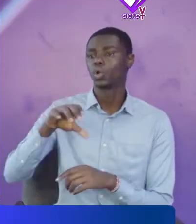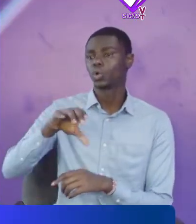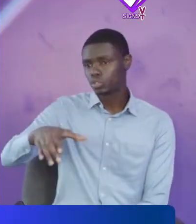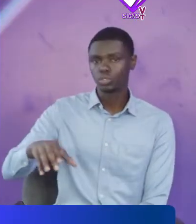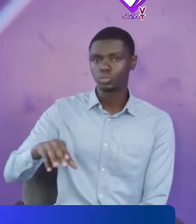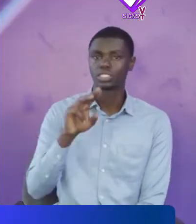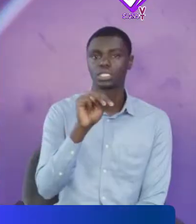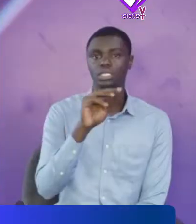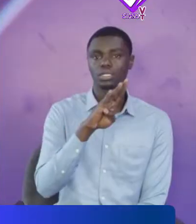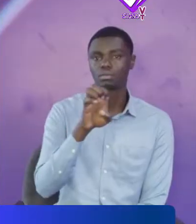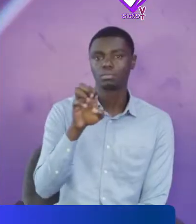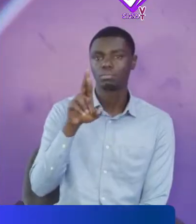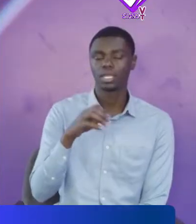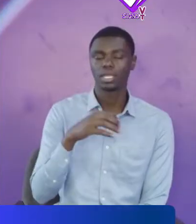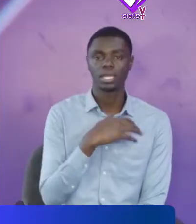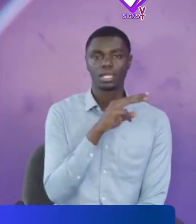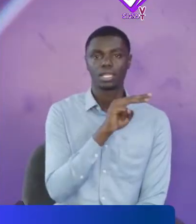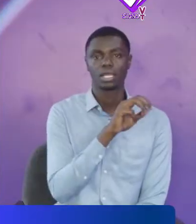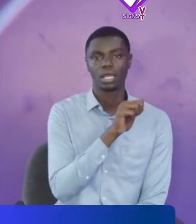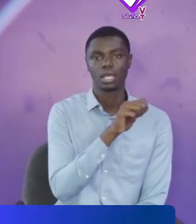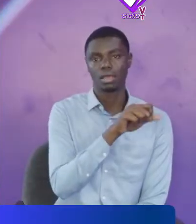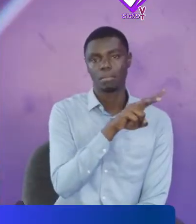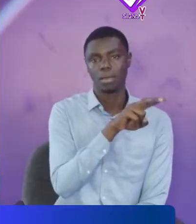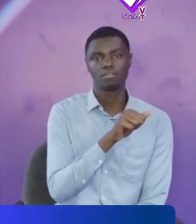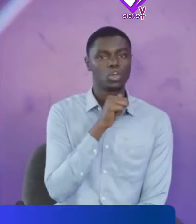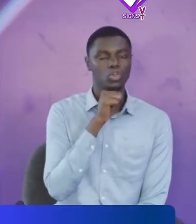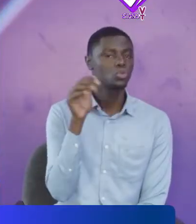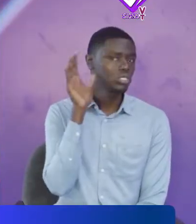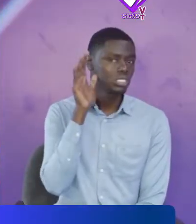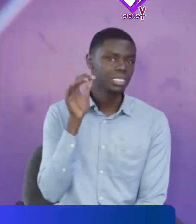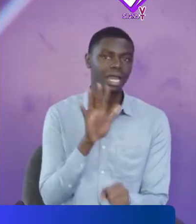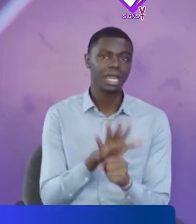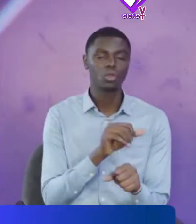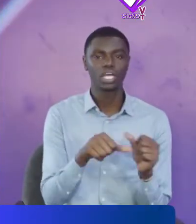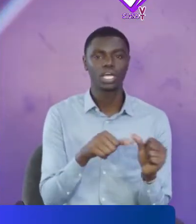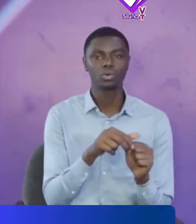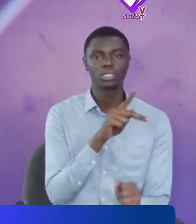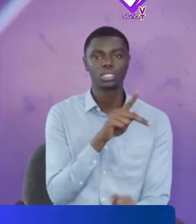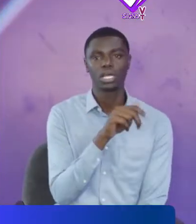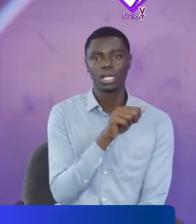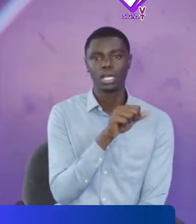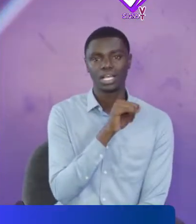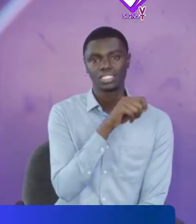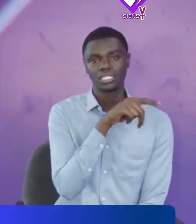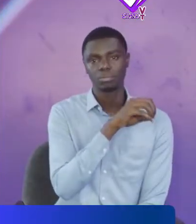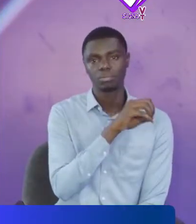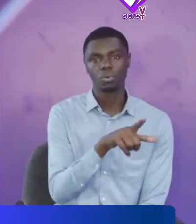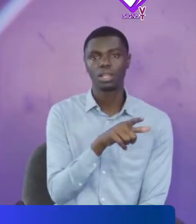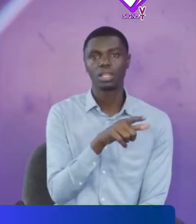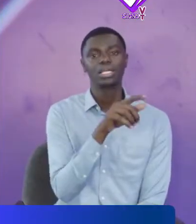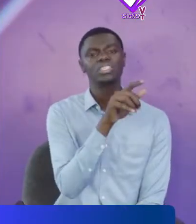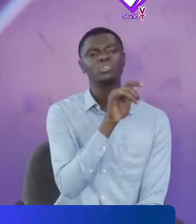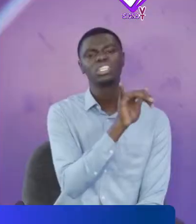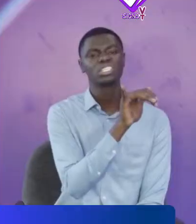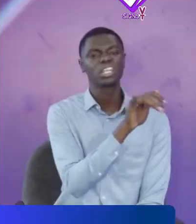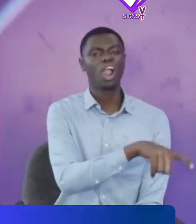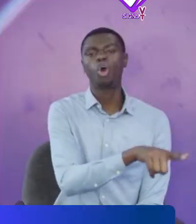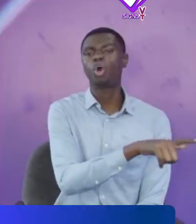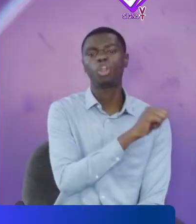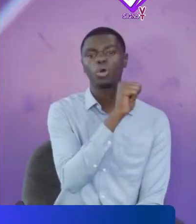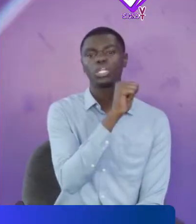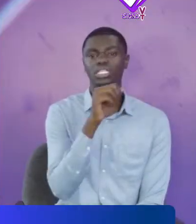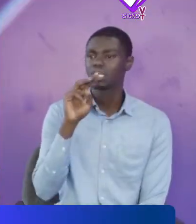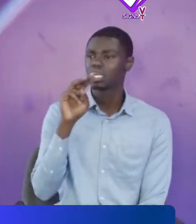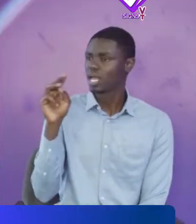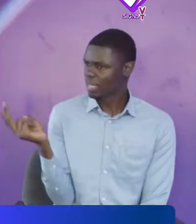and Malava. That's why you don't hear too much about Kasipul Kabondo. The Kasipul Kabondo politics is more localized. The